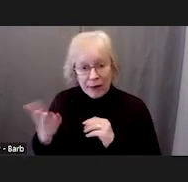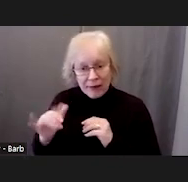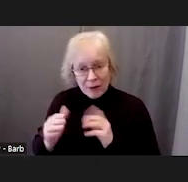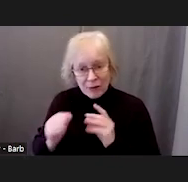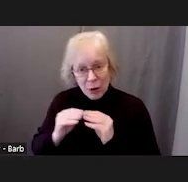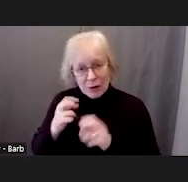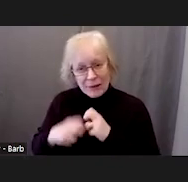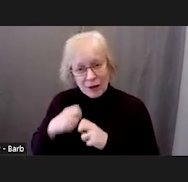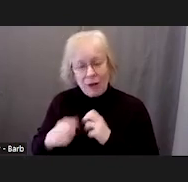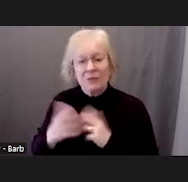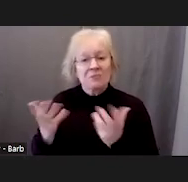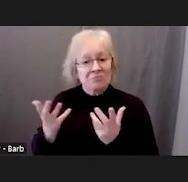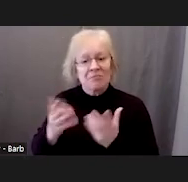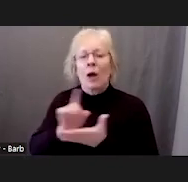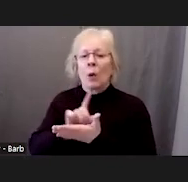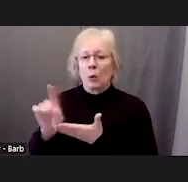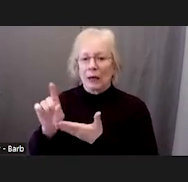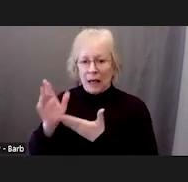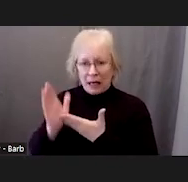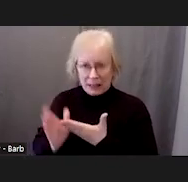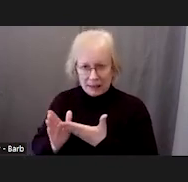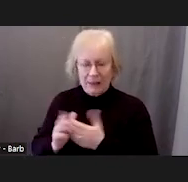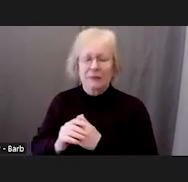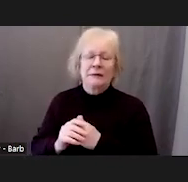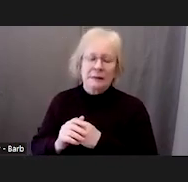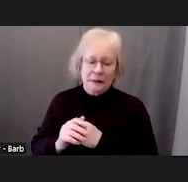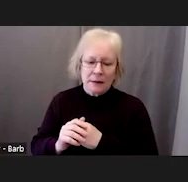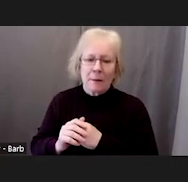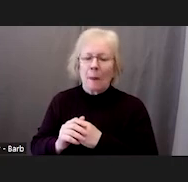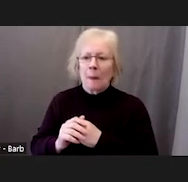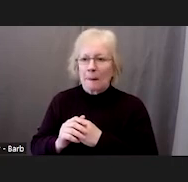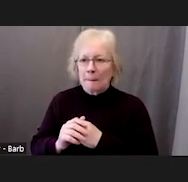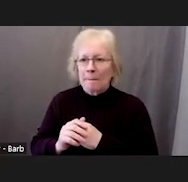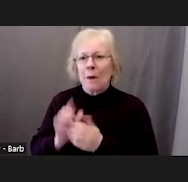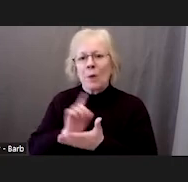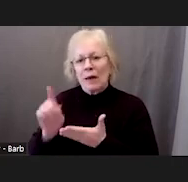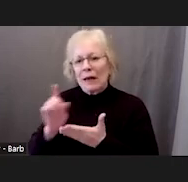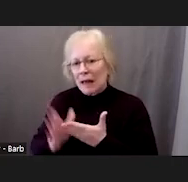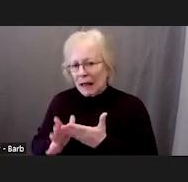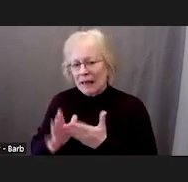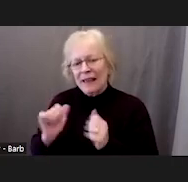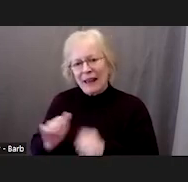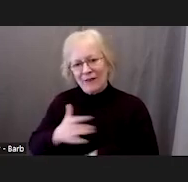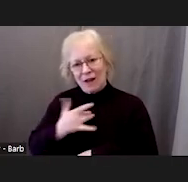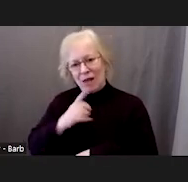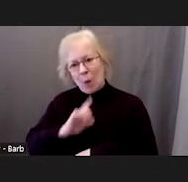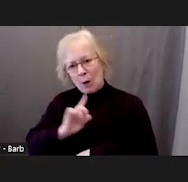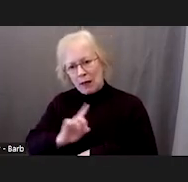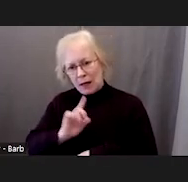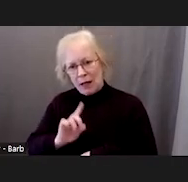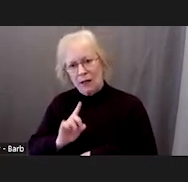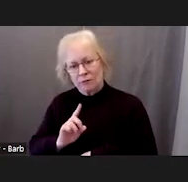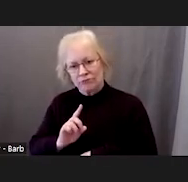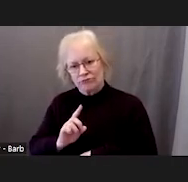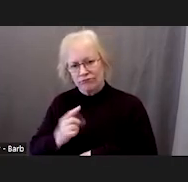weekend. The weekends can be, I think, a little bit lonely. And so at least